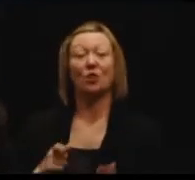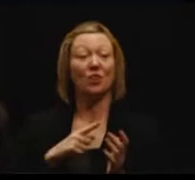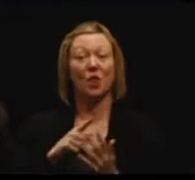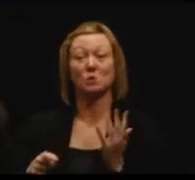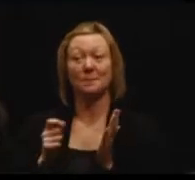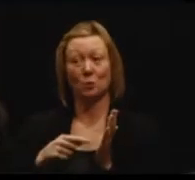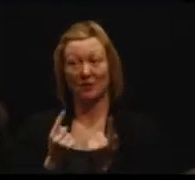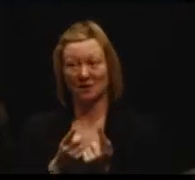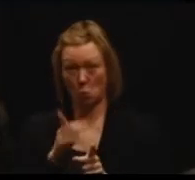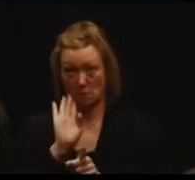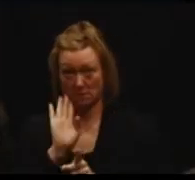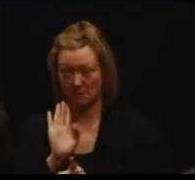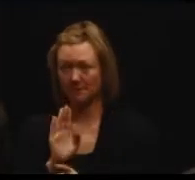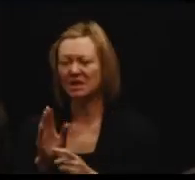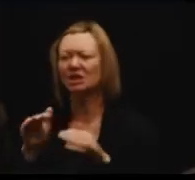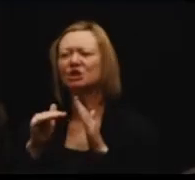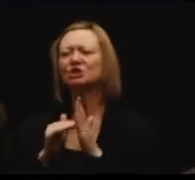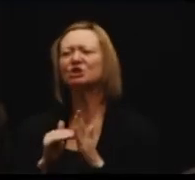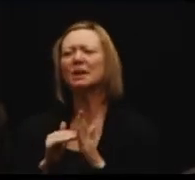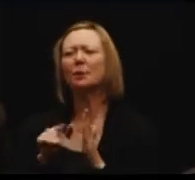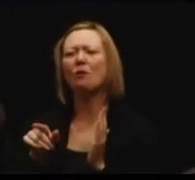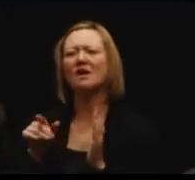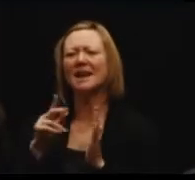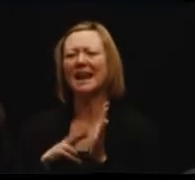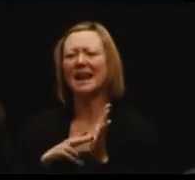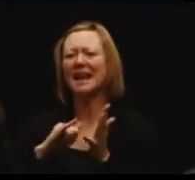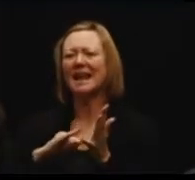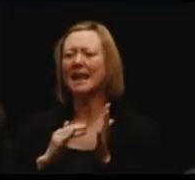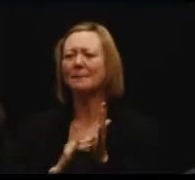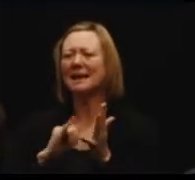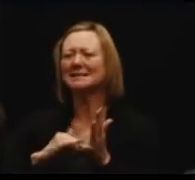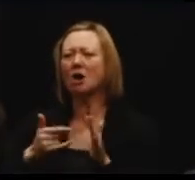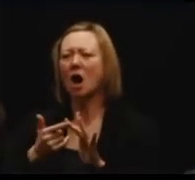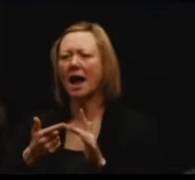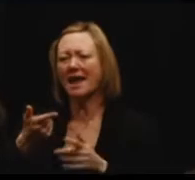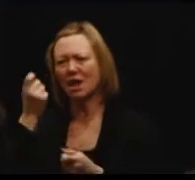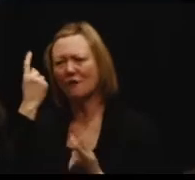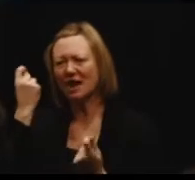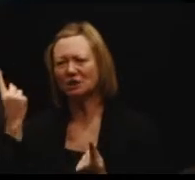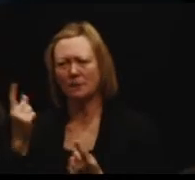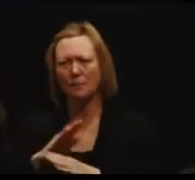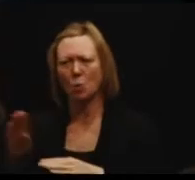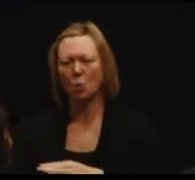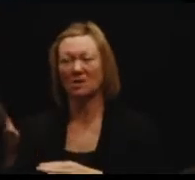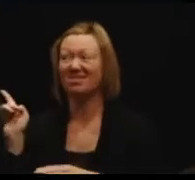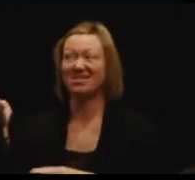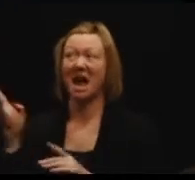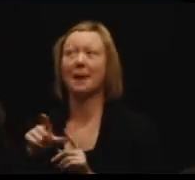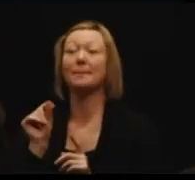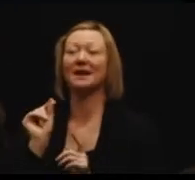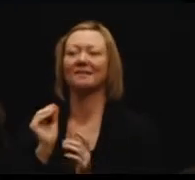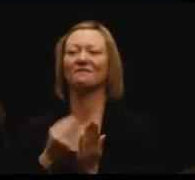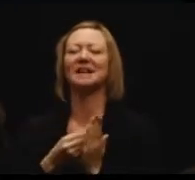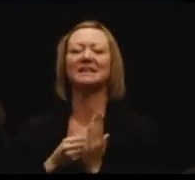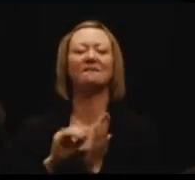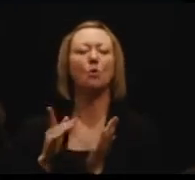is the chairman of the MSI Innovation Board. Now, the MSI Innovation Board are the ones that decide on funding for